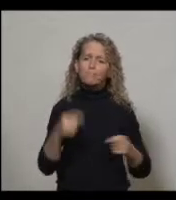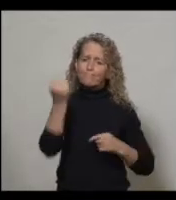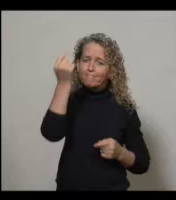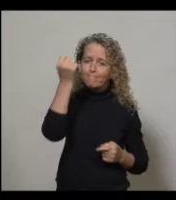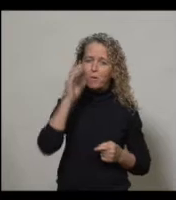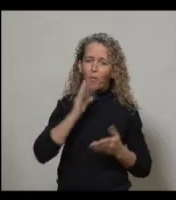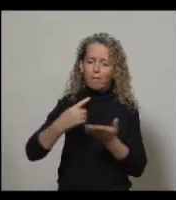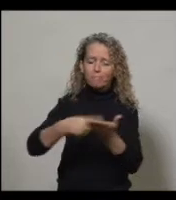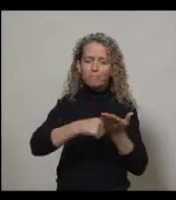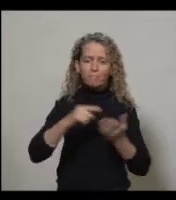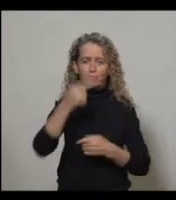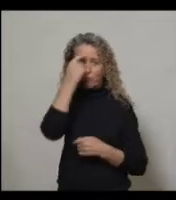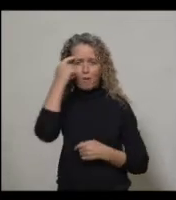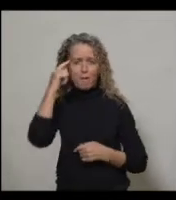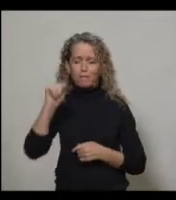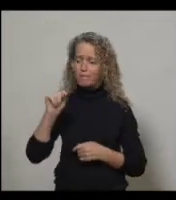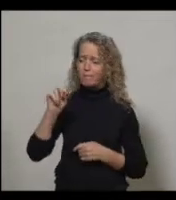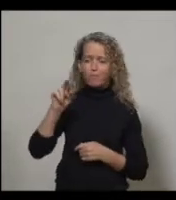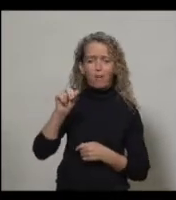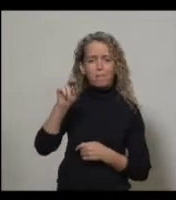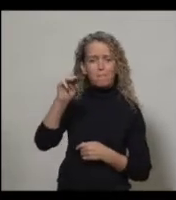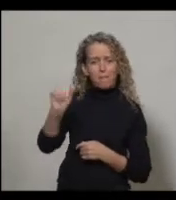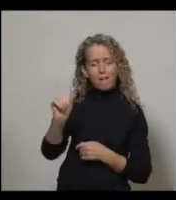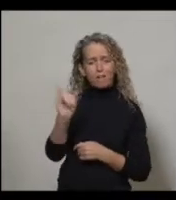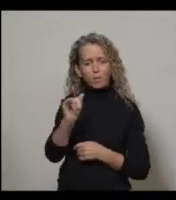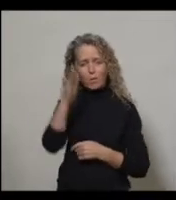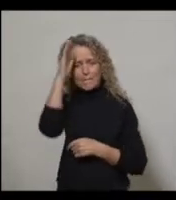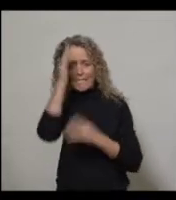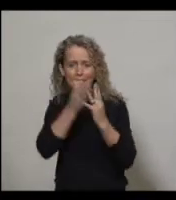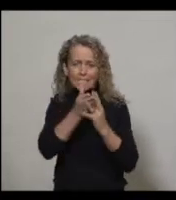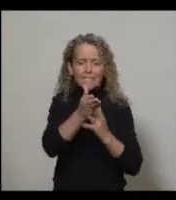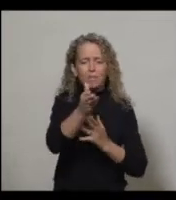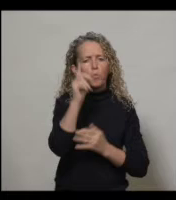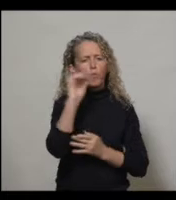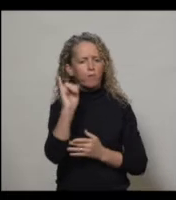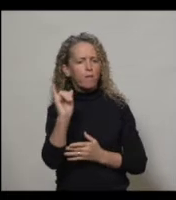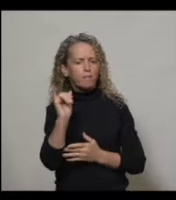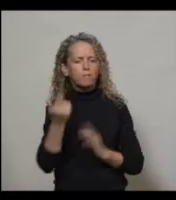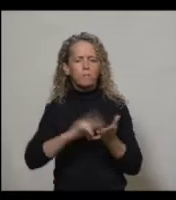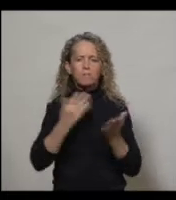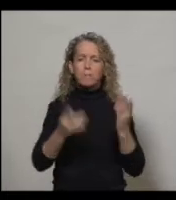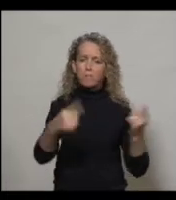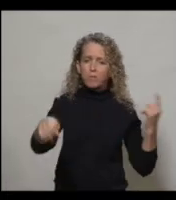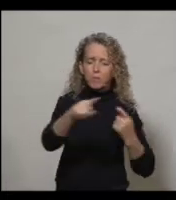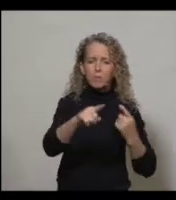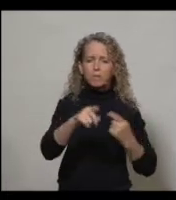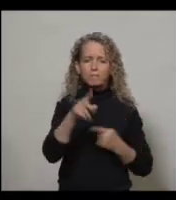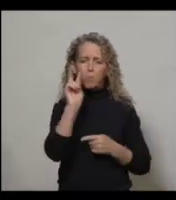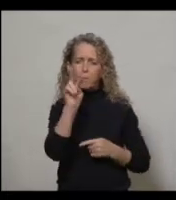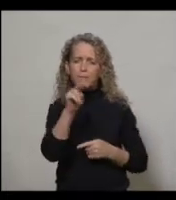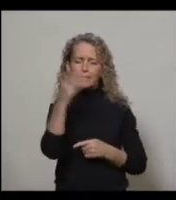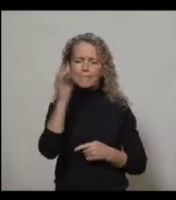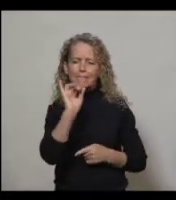today, also trauma-informed care and resiliency. So there may be things in the presentation that you may reflect upon that may be upsetting as you think